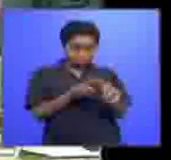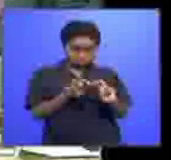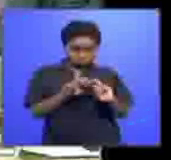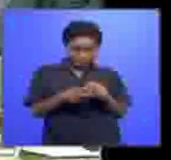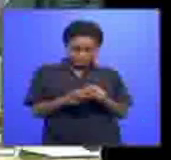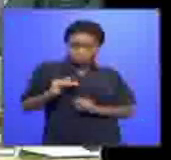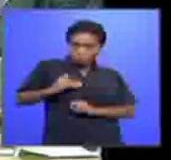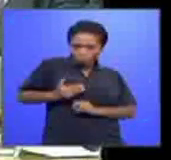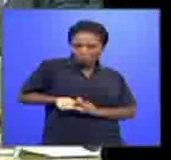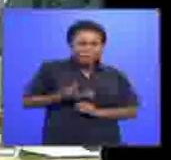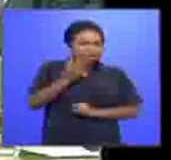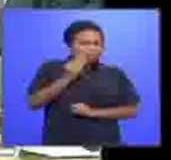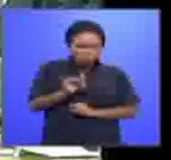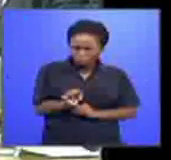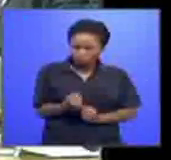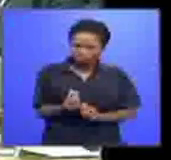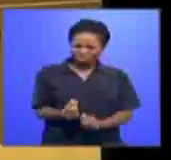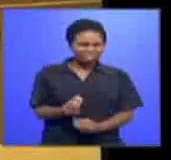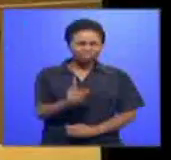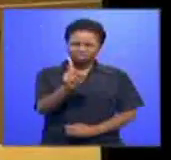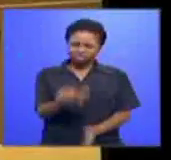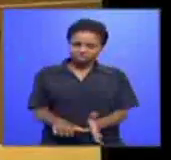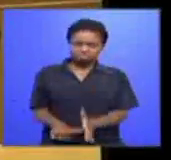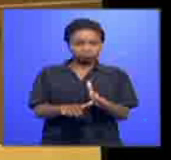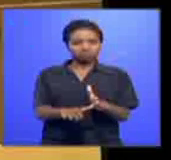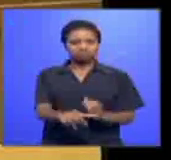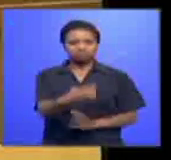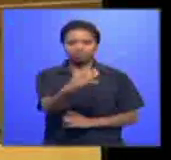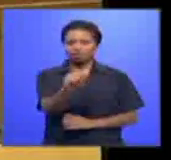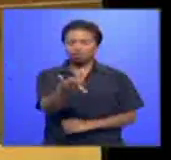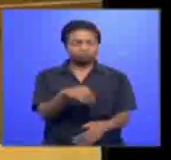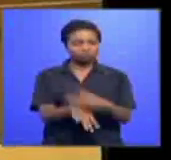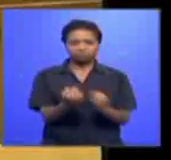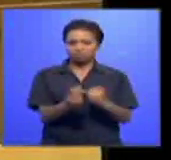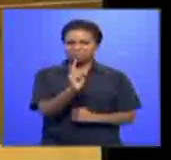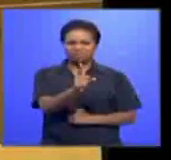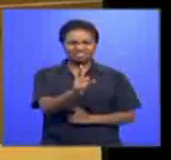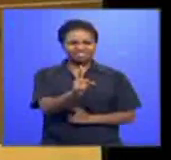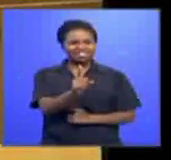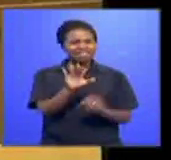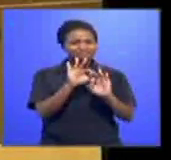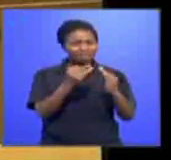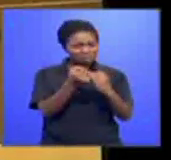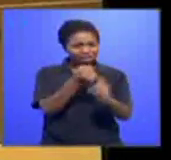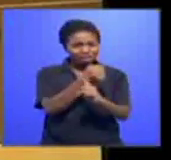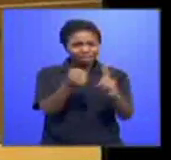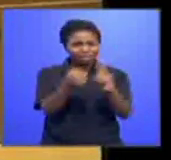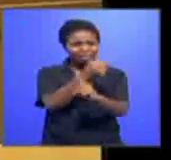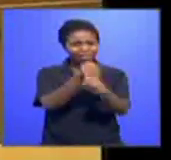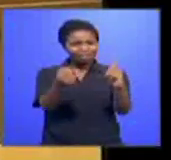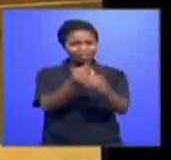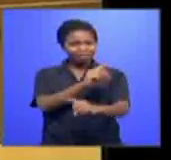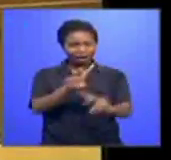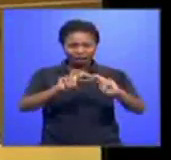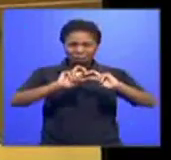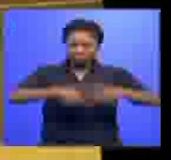urgency and importance. The Family Violence, Child Protection and Sexual